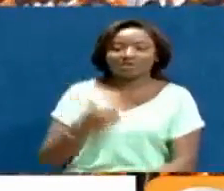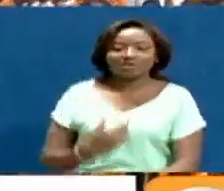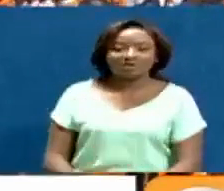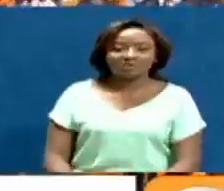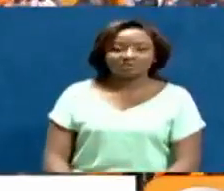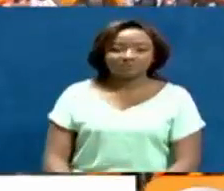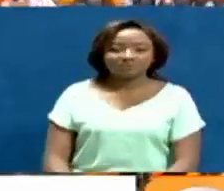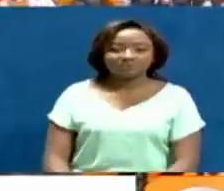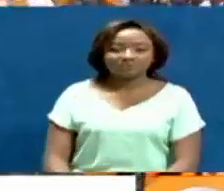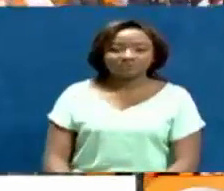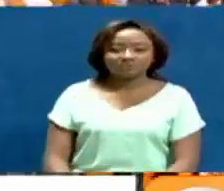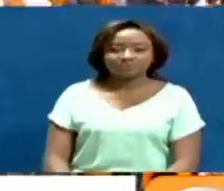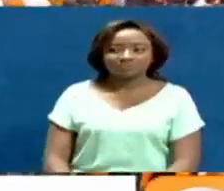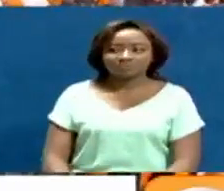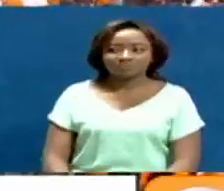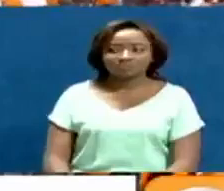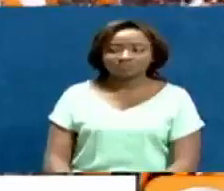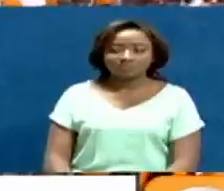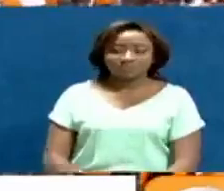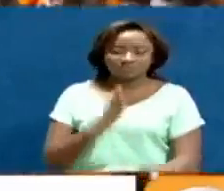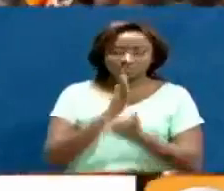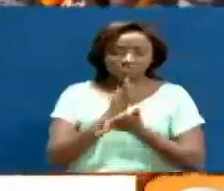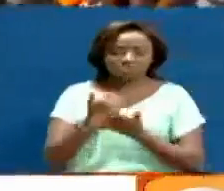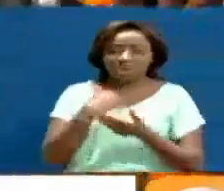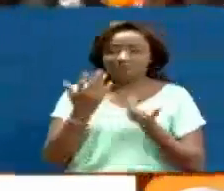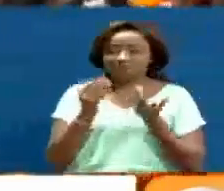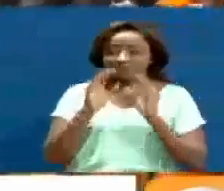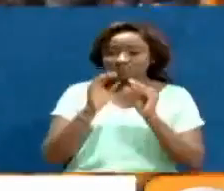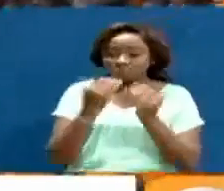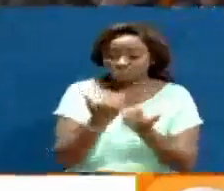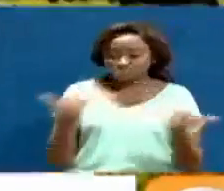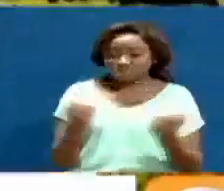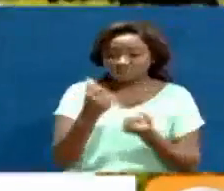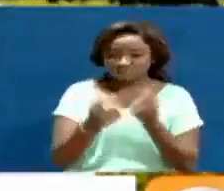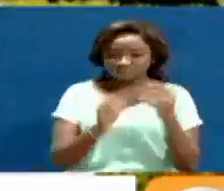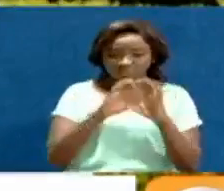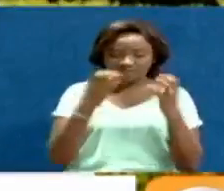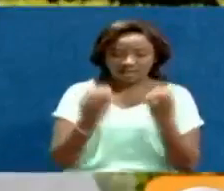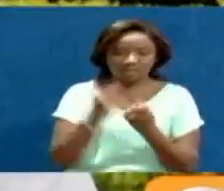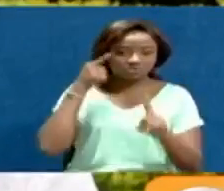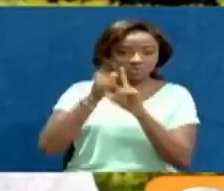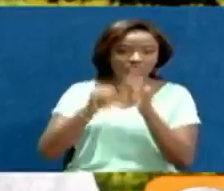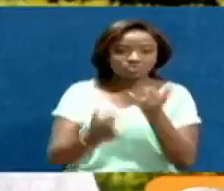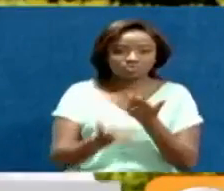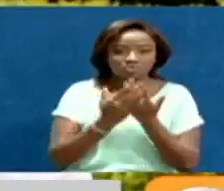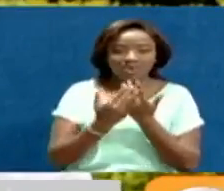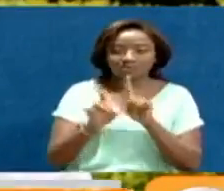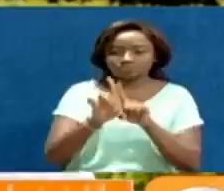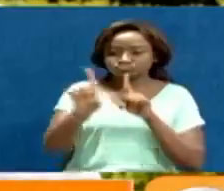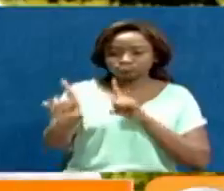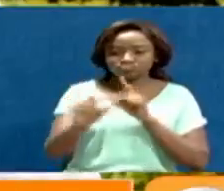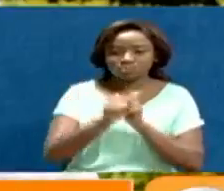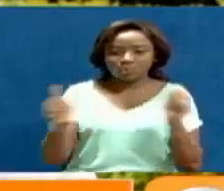teacher, including having lesser children per class to ensure social distancing. We have a lot of challenges as private